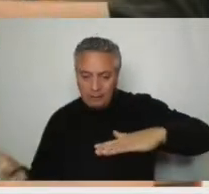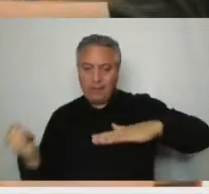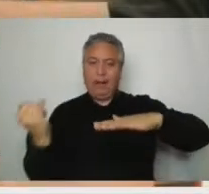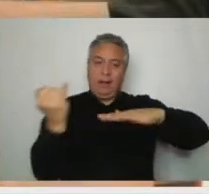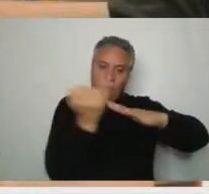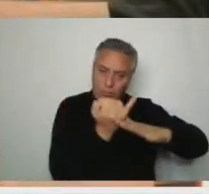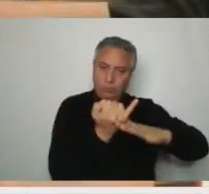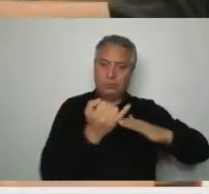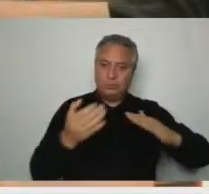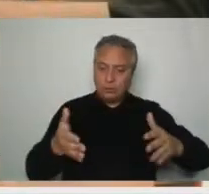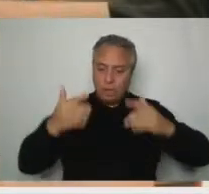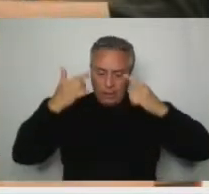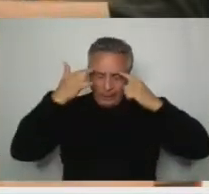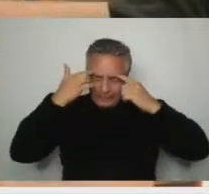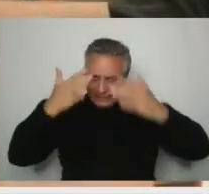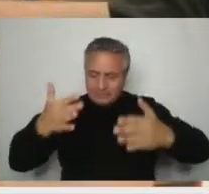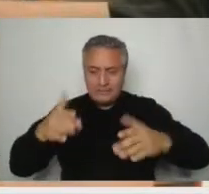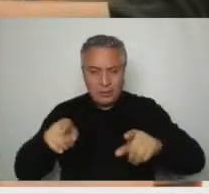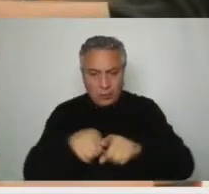inclusion